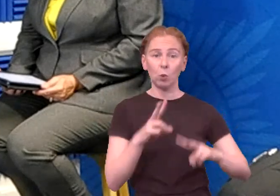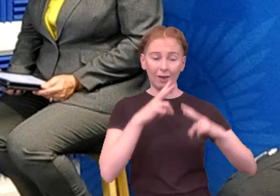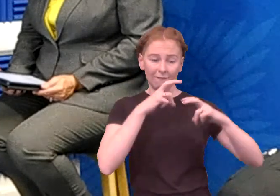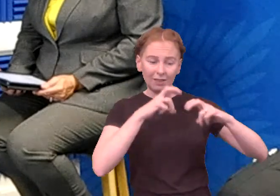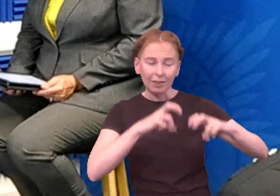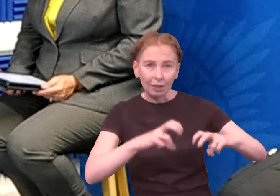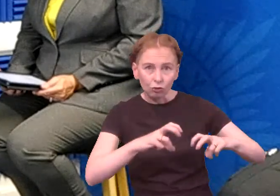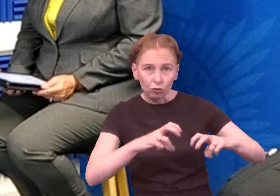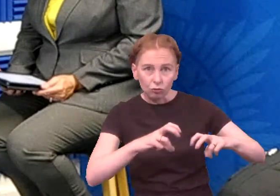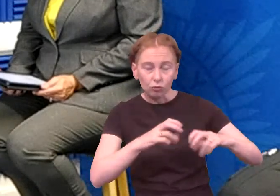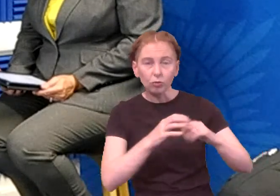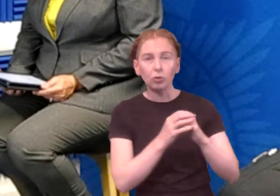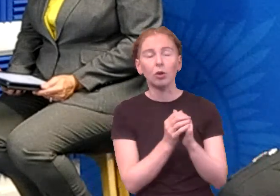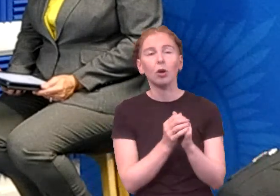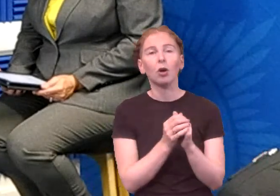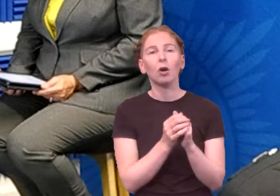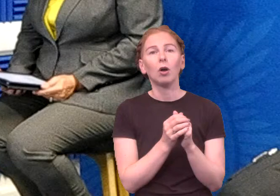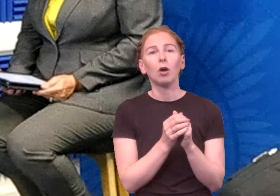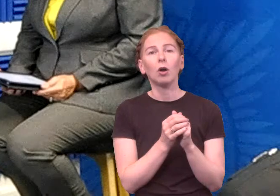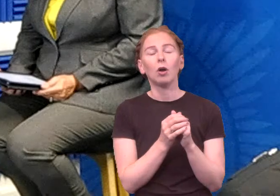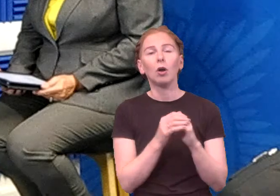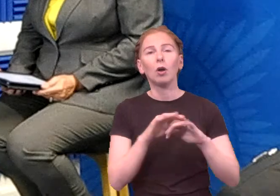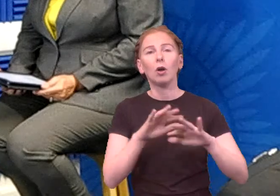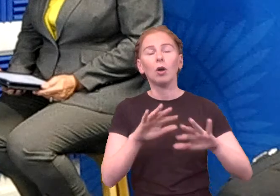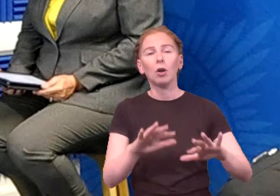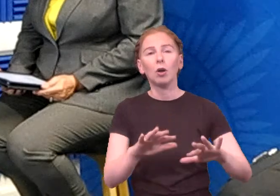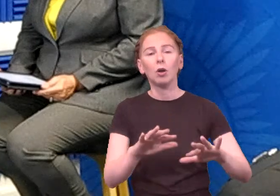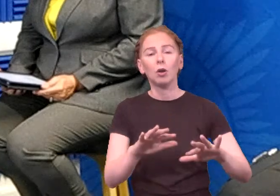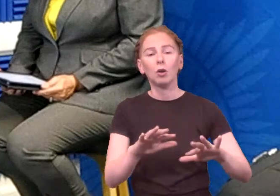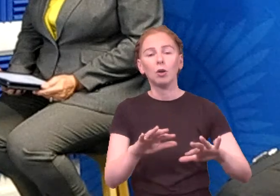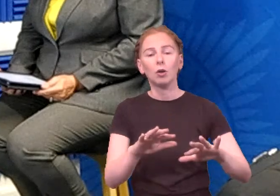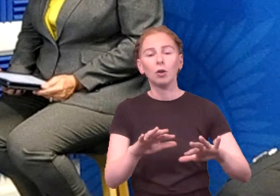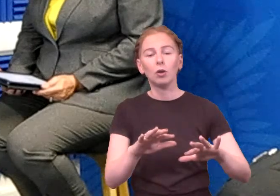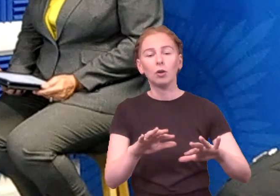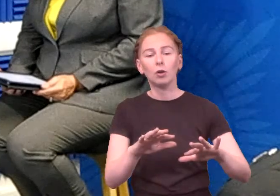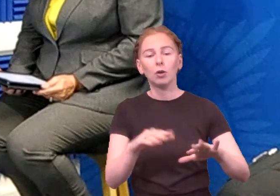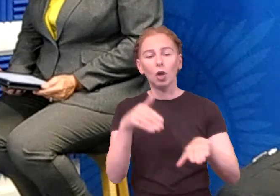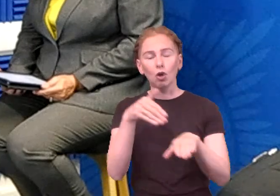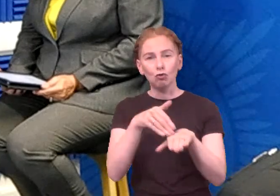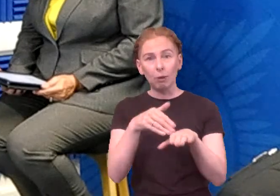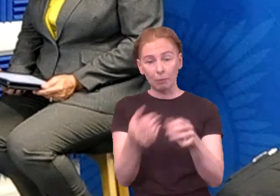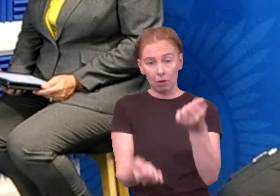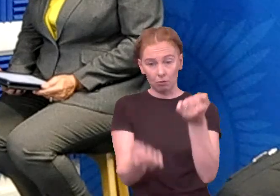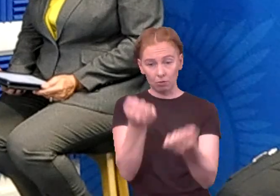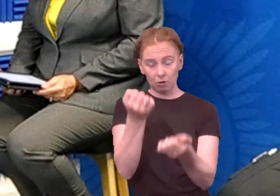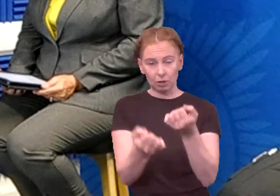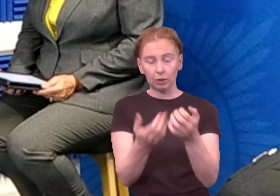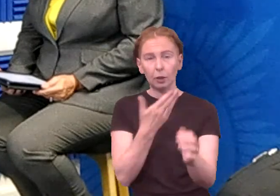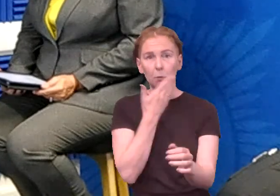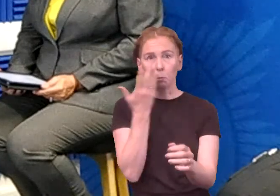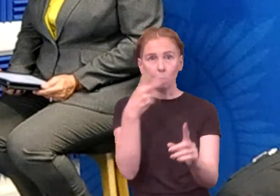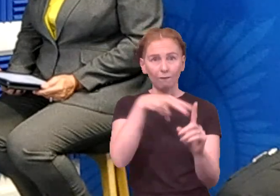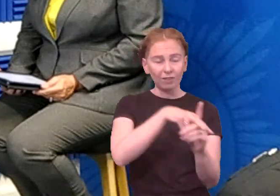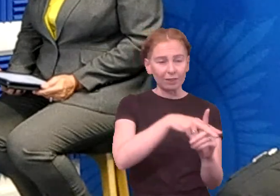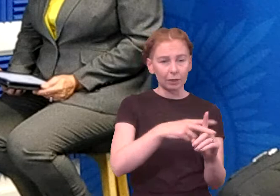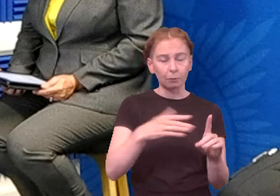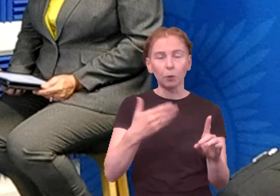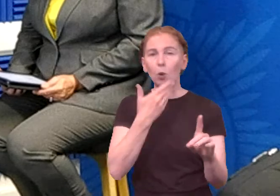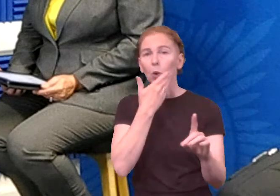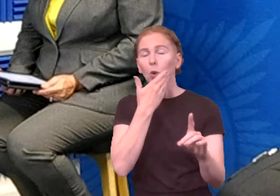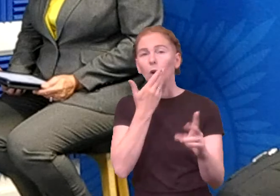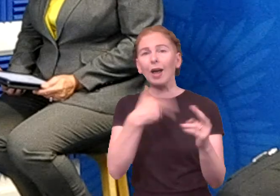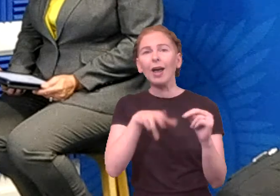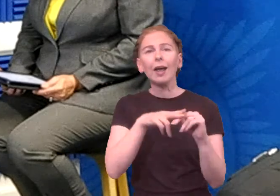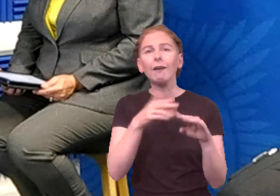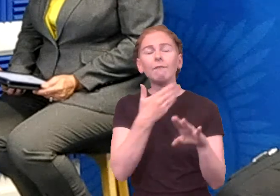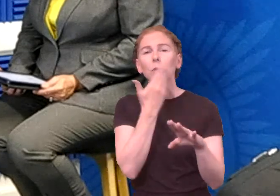criminal justice, there's no victim, there's no job, there's no trial. And what I can testify to very, very